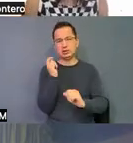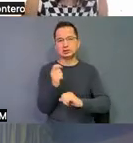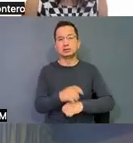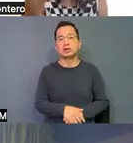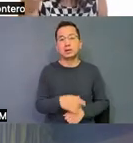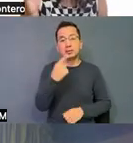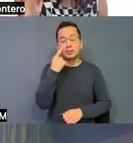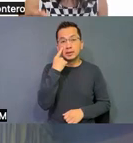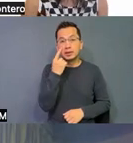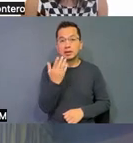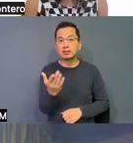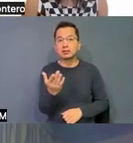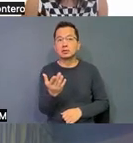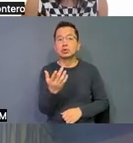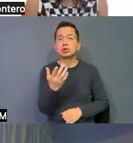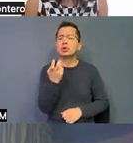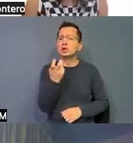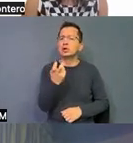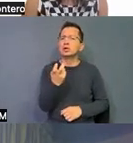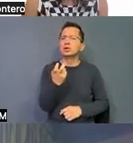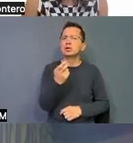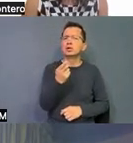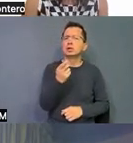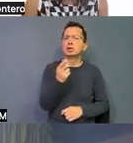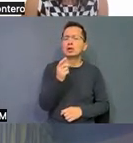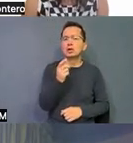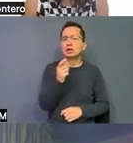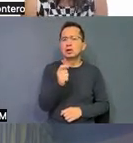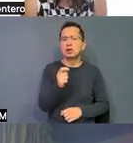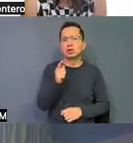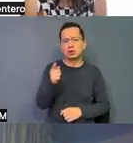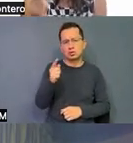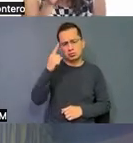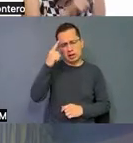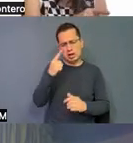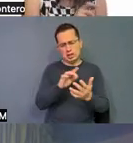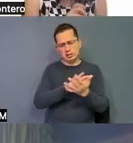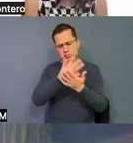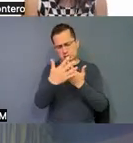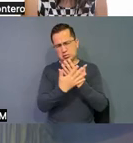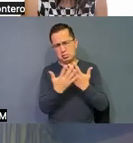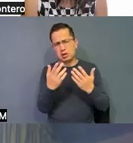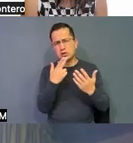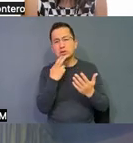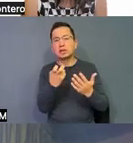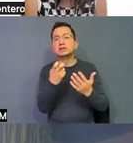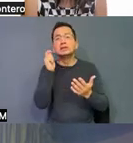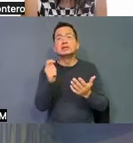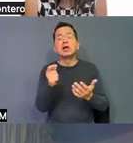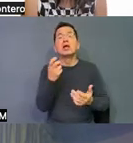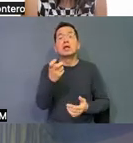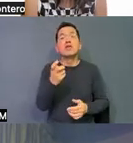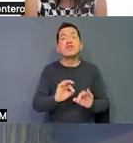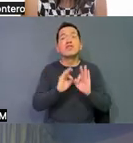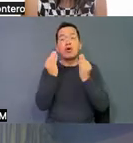Yuitsu before we start with the theory. Once again, Genshin Yuitsu, it's a Japanese technique which also works